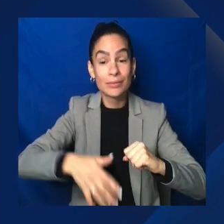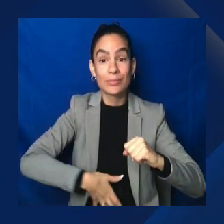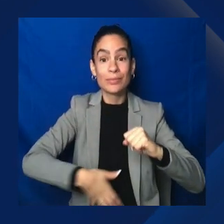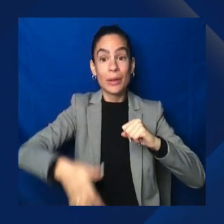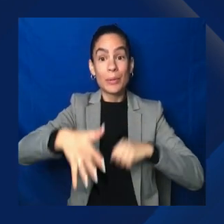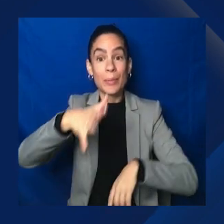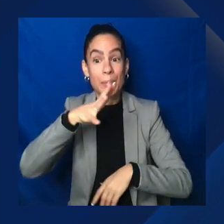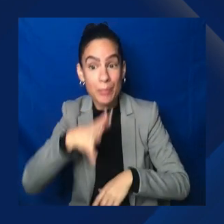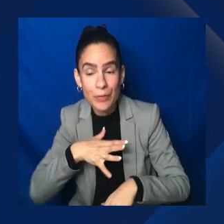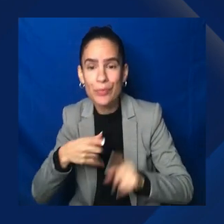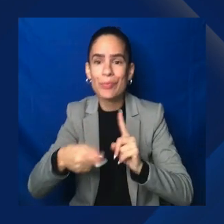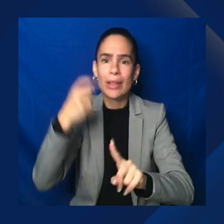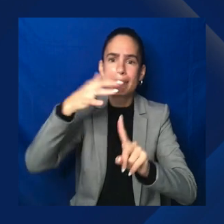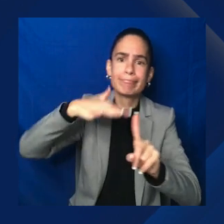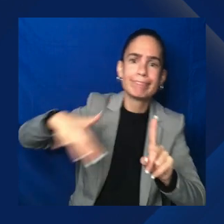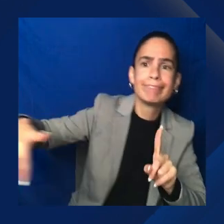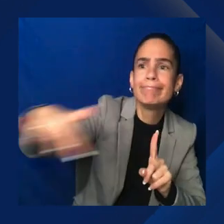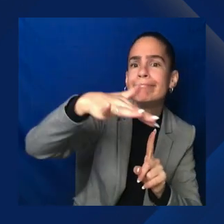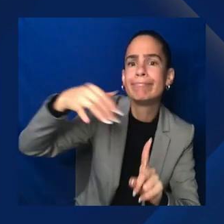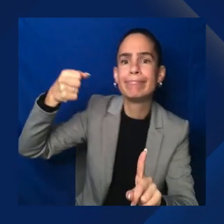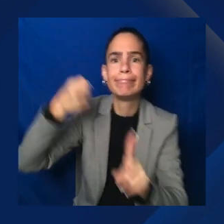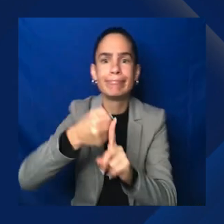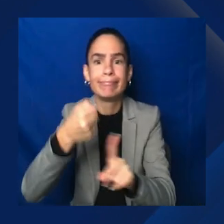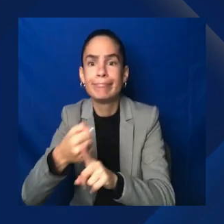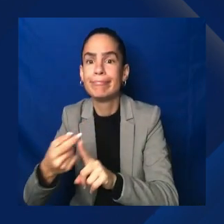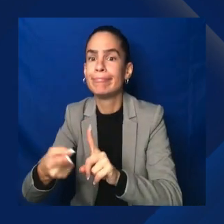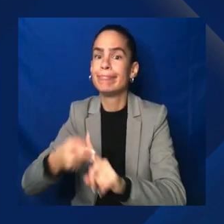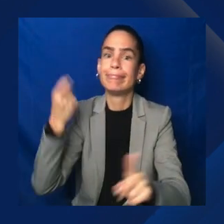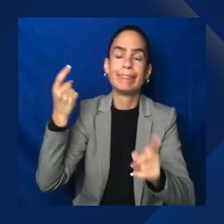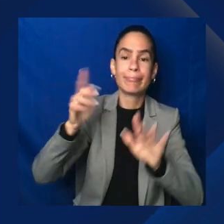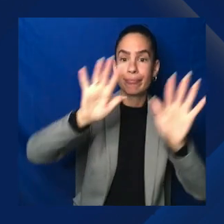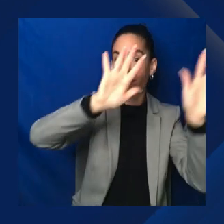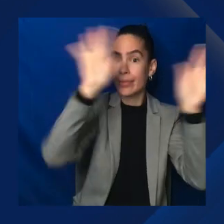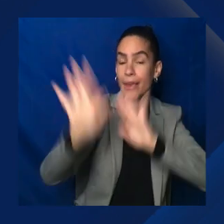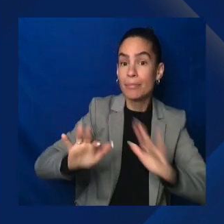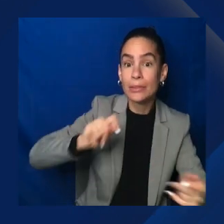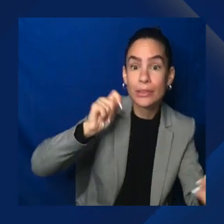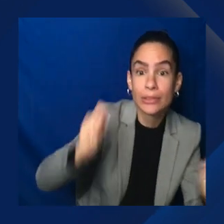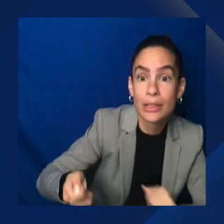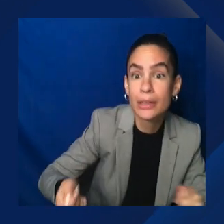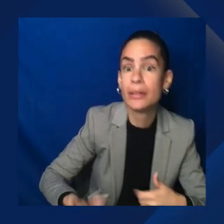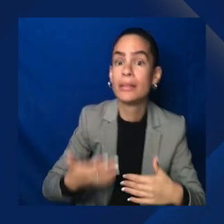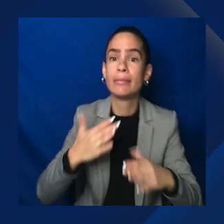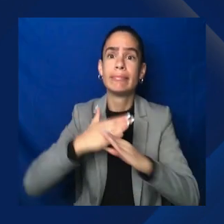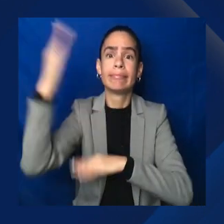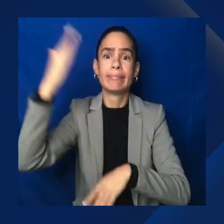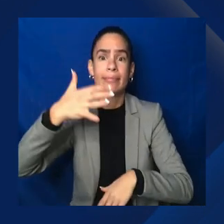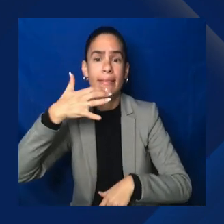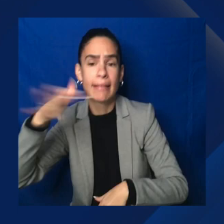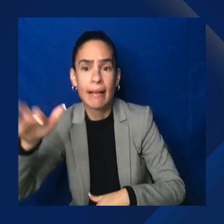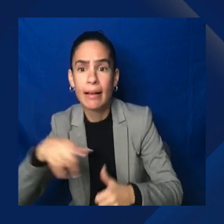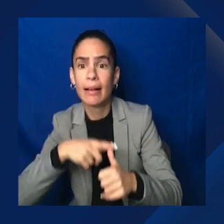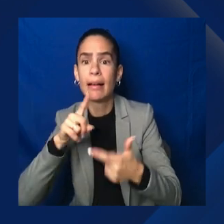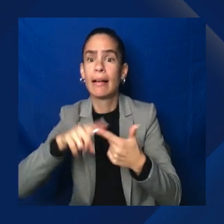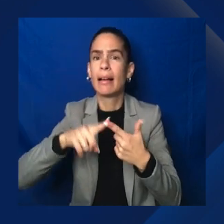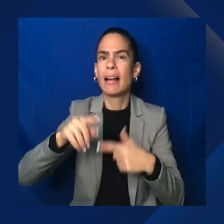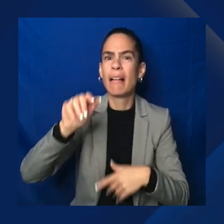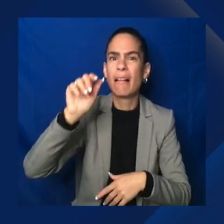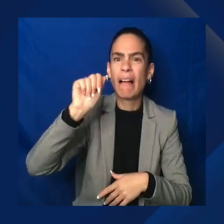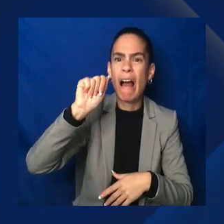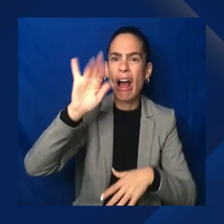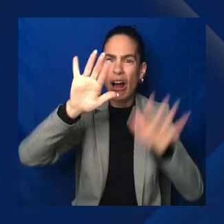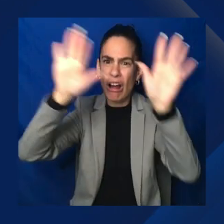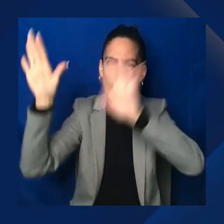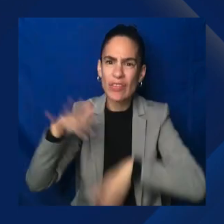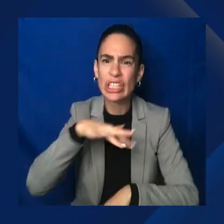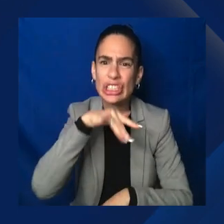change, like extreme heat and air pollution, and from emerging threats so we can be better prepared in the future than we were